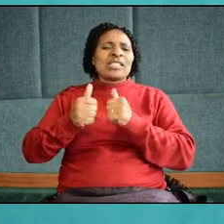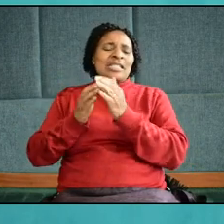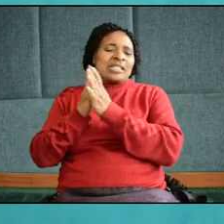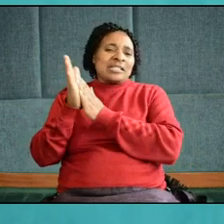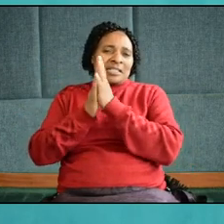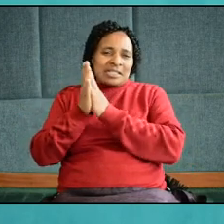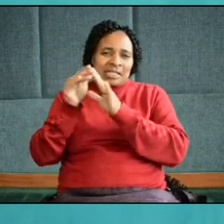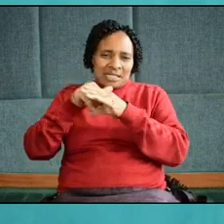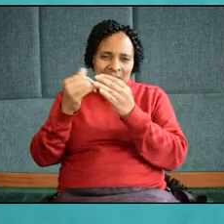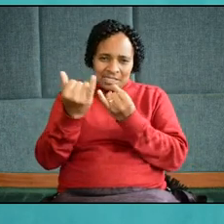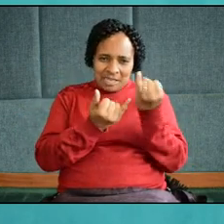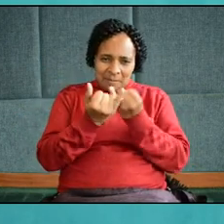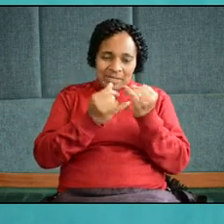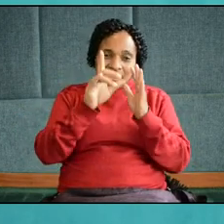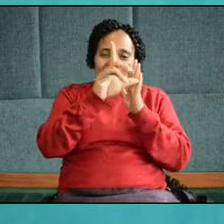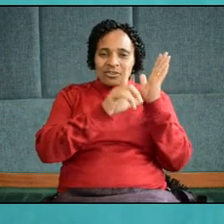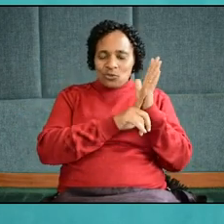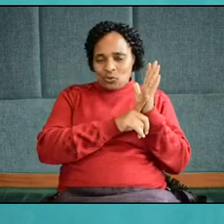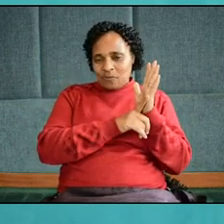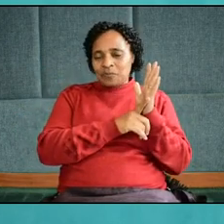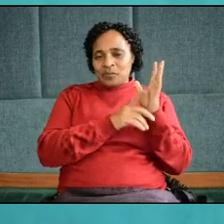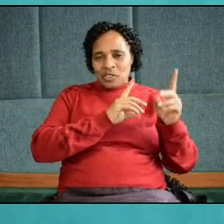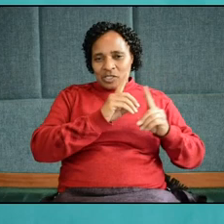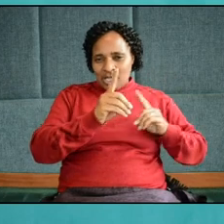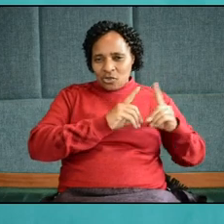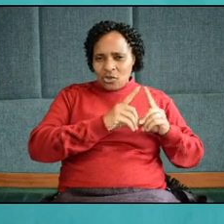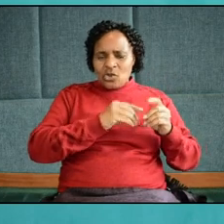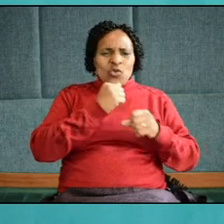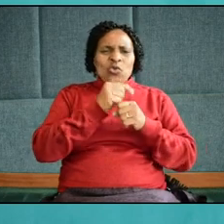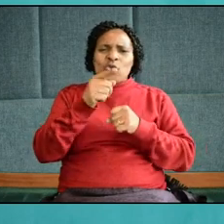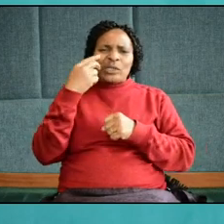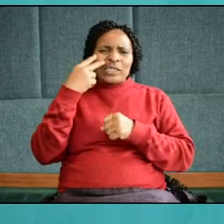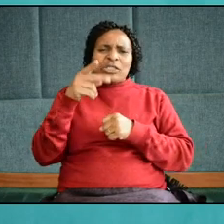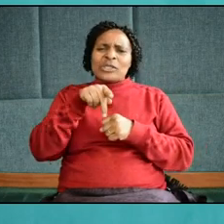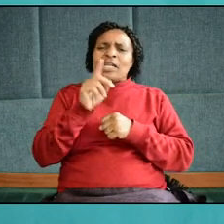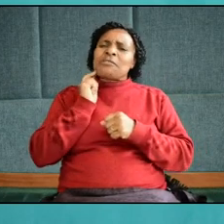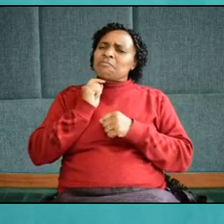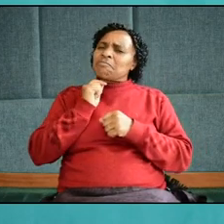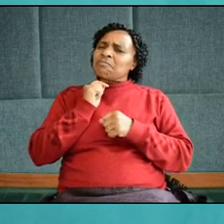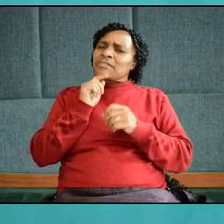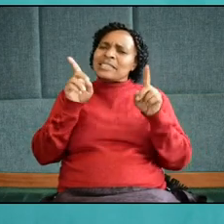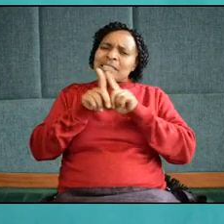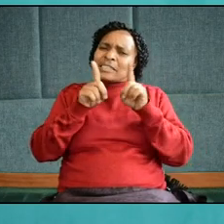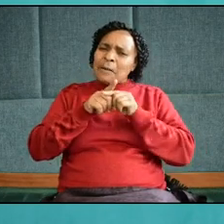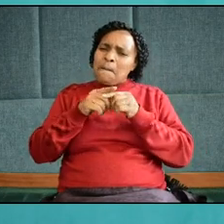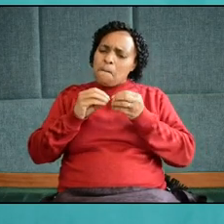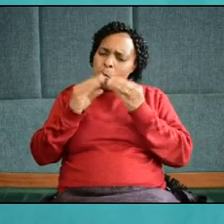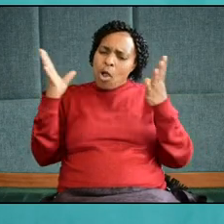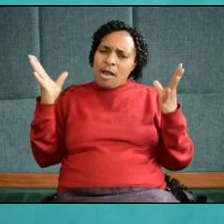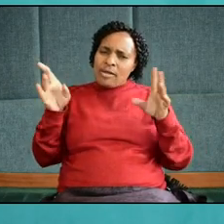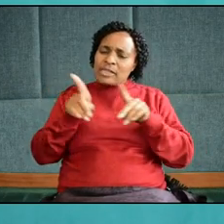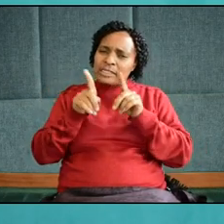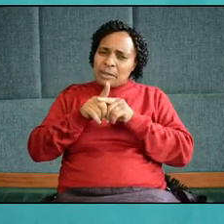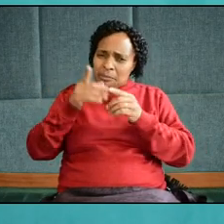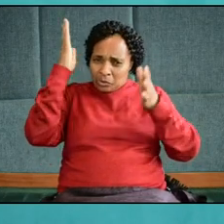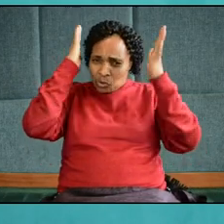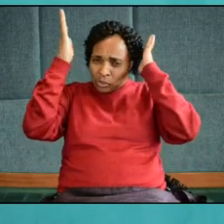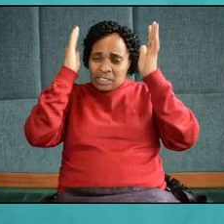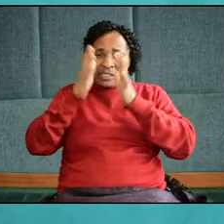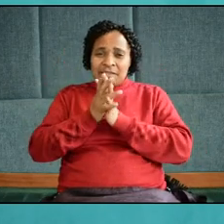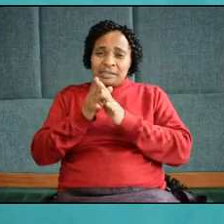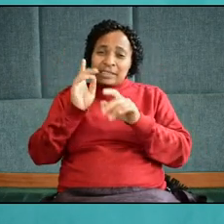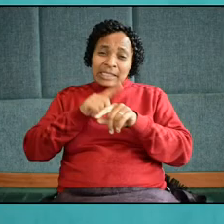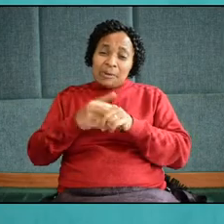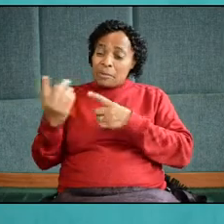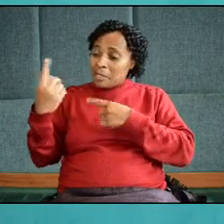get in the Sabbath section of our lesson. Do you see yourself as being more like Balaam or more like the donkey when it comes